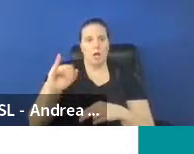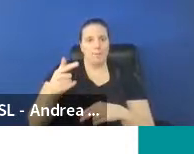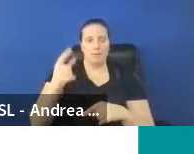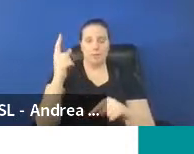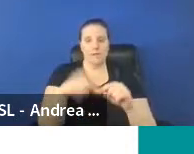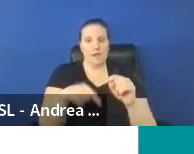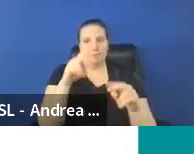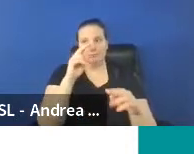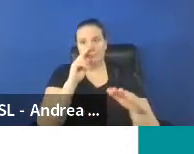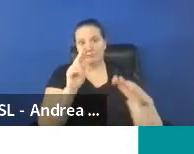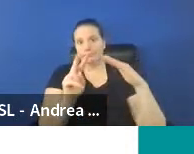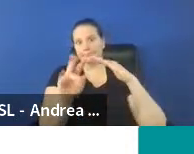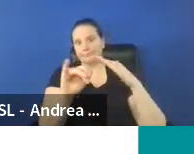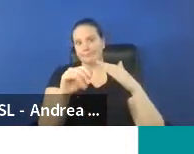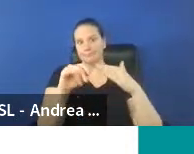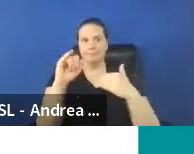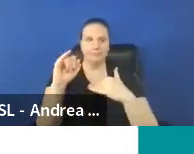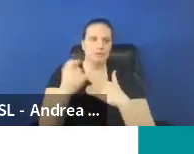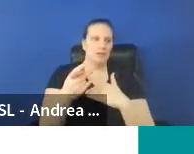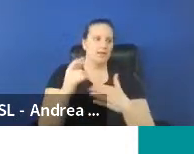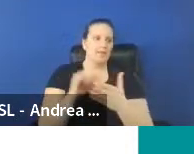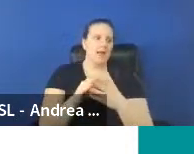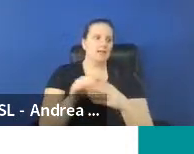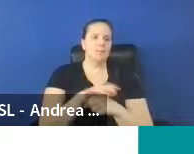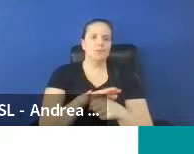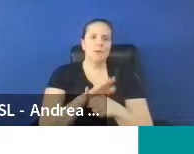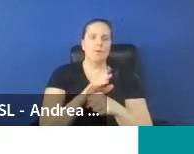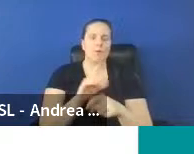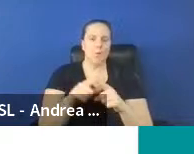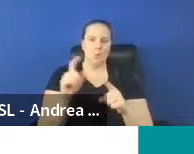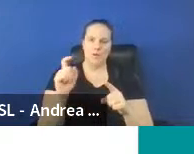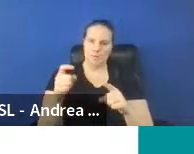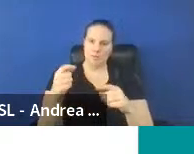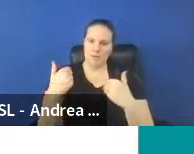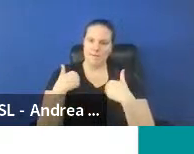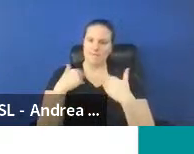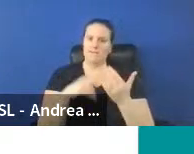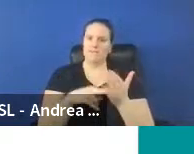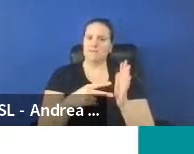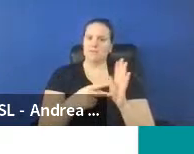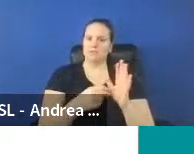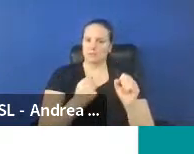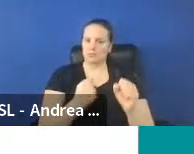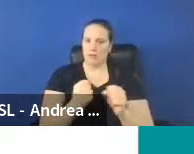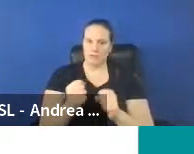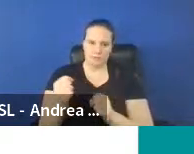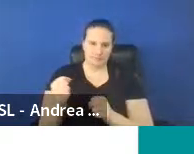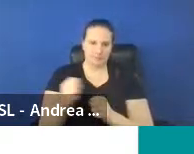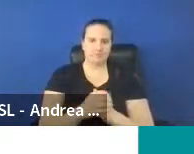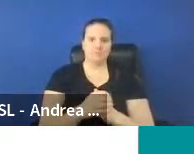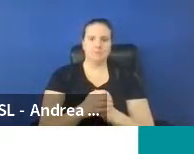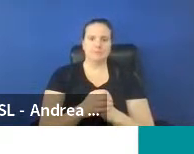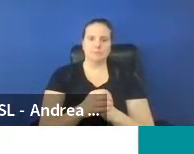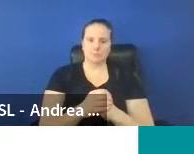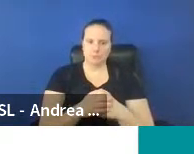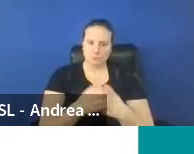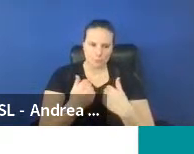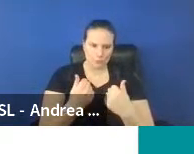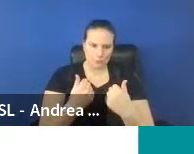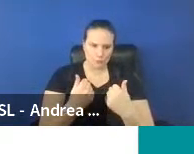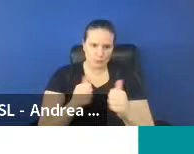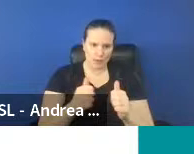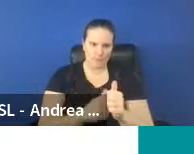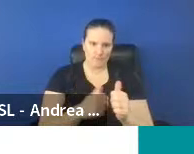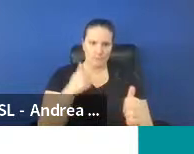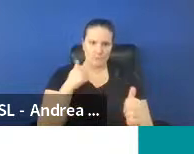project the demographics, and we need to have intentional strategies to try to